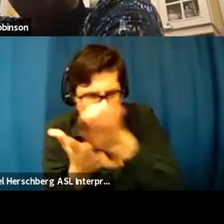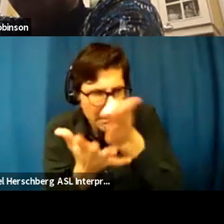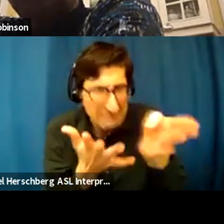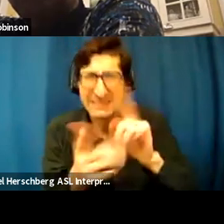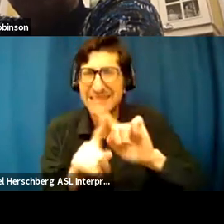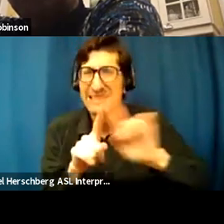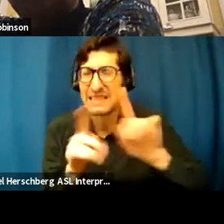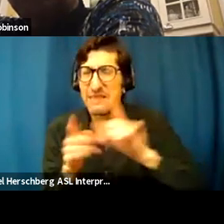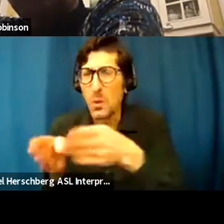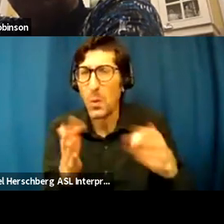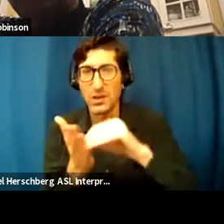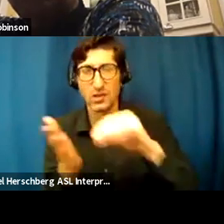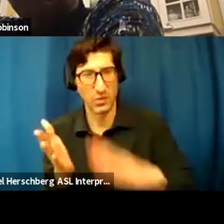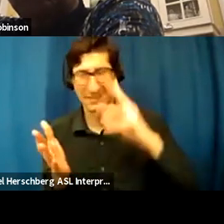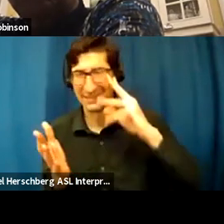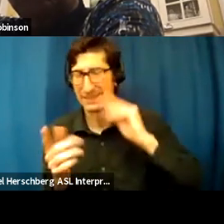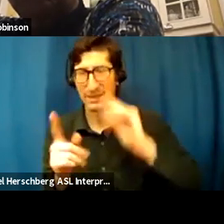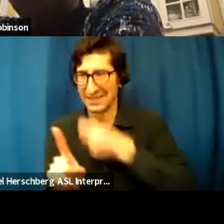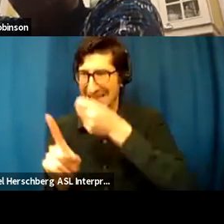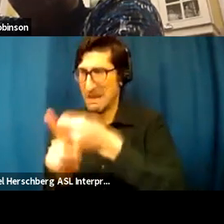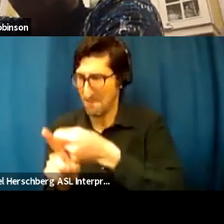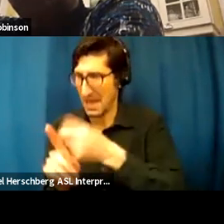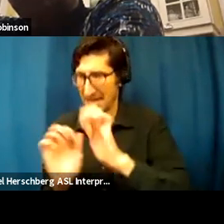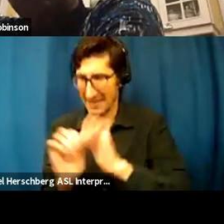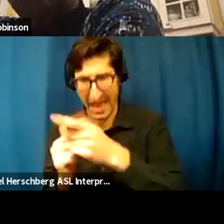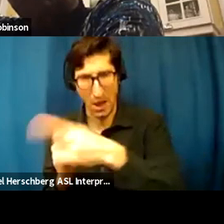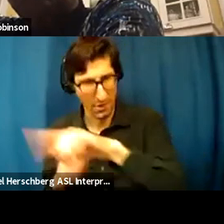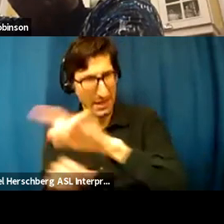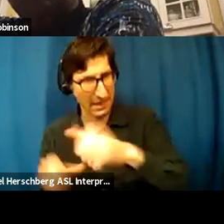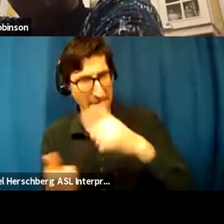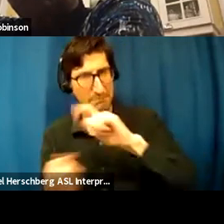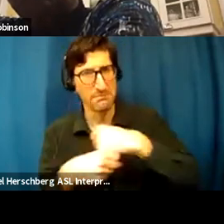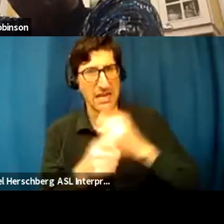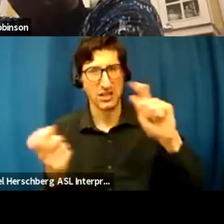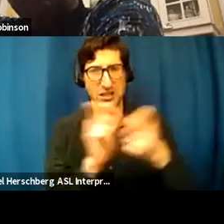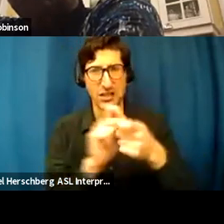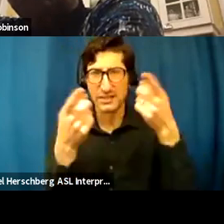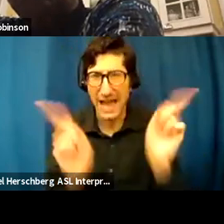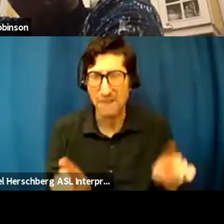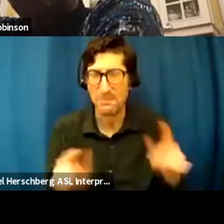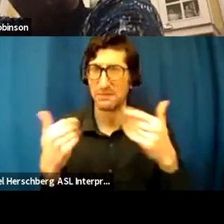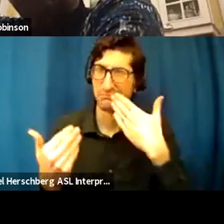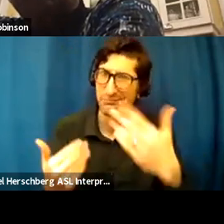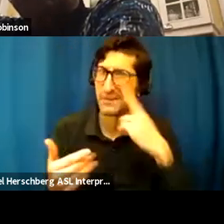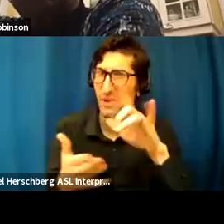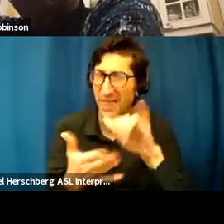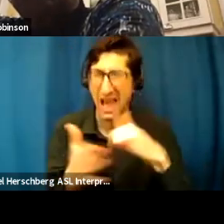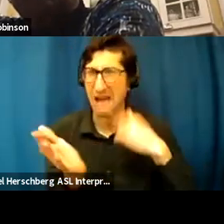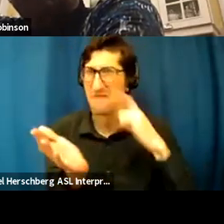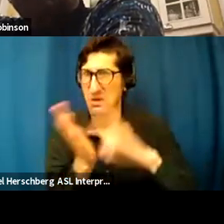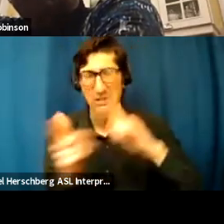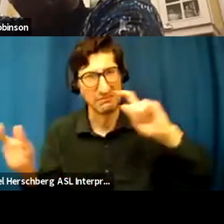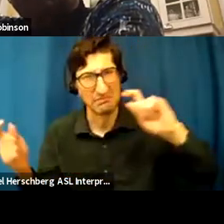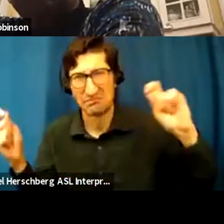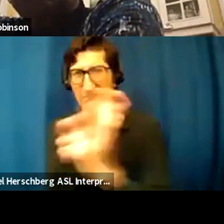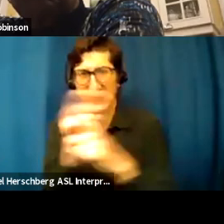student life is impacted and how you can have a voice in all of those. So thank you for sharing. That's a big change I've seen.